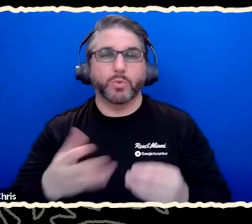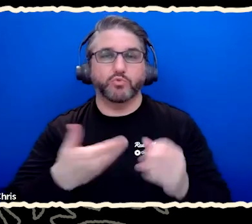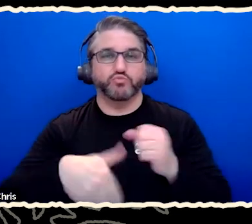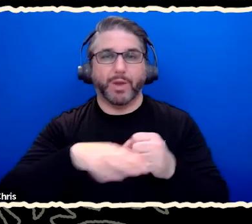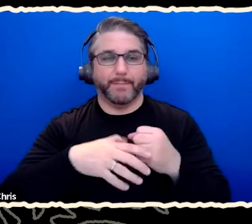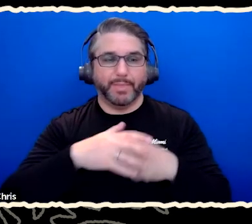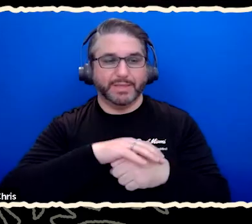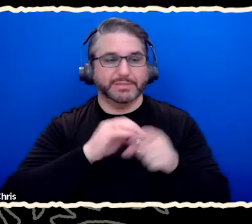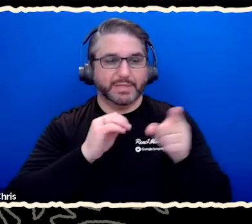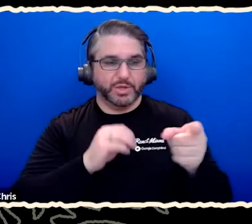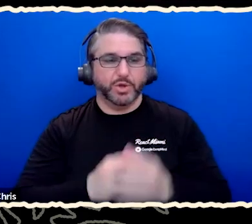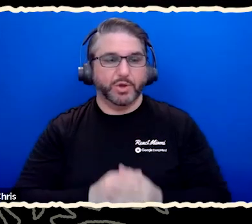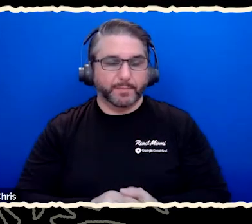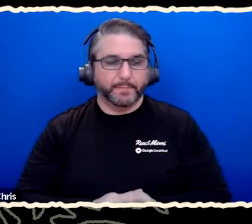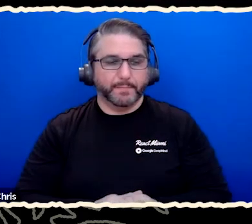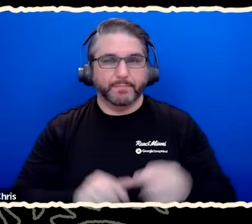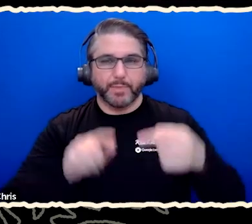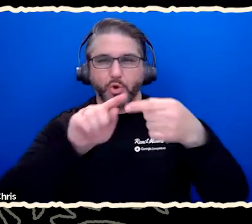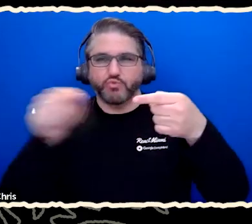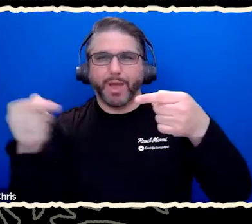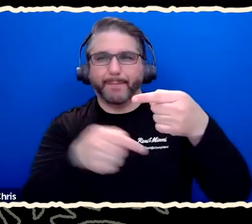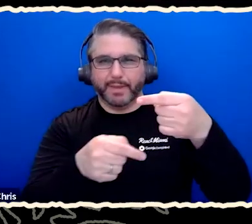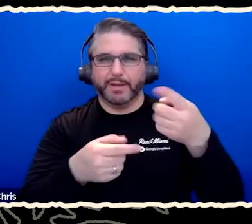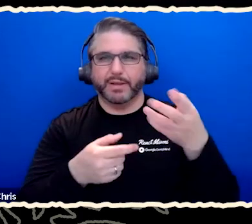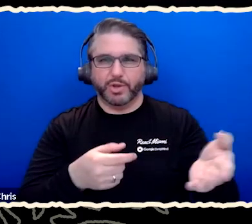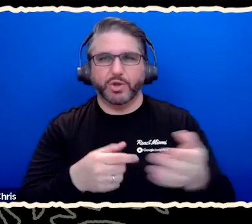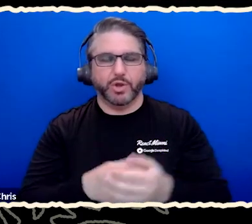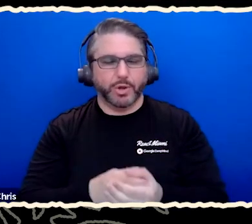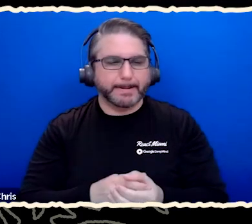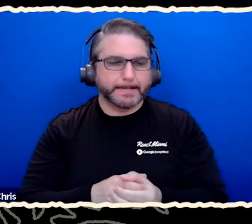here. And let's see if that looks any better.